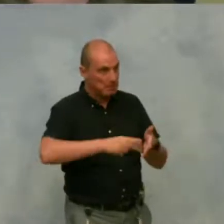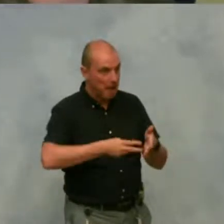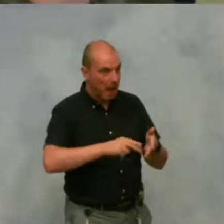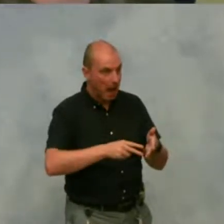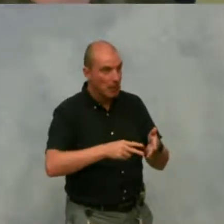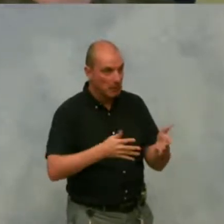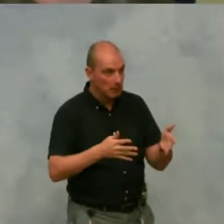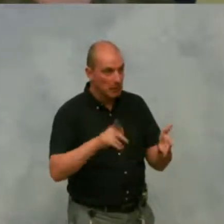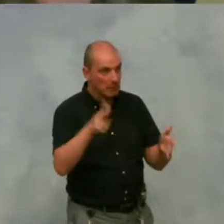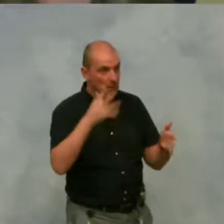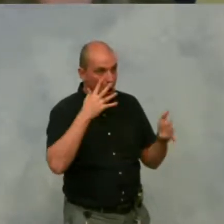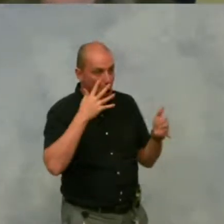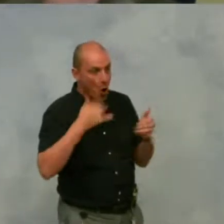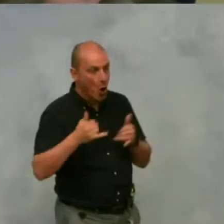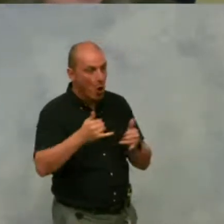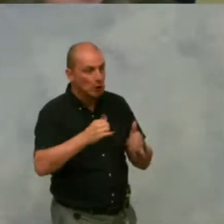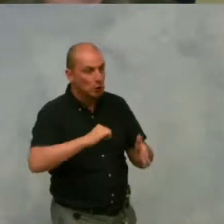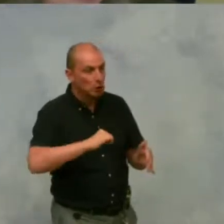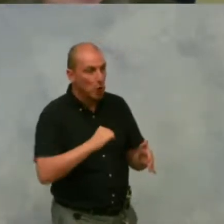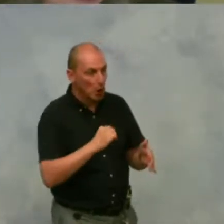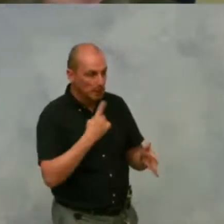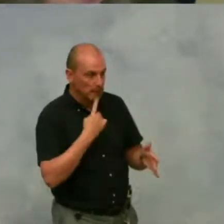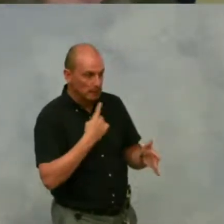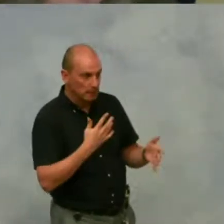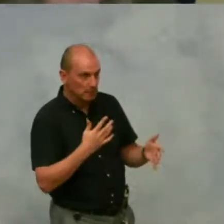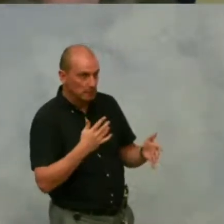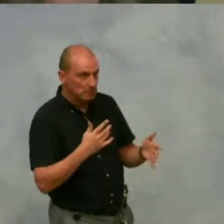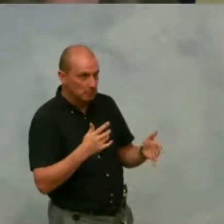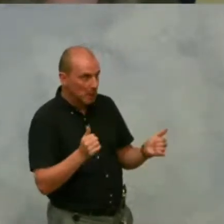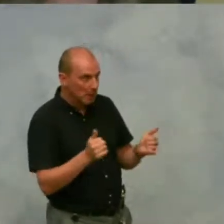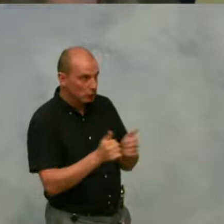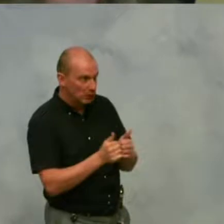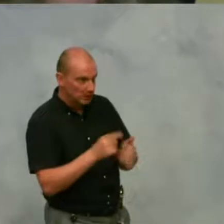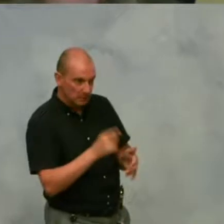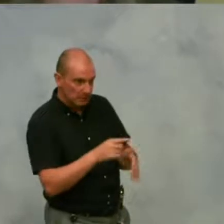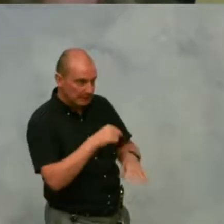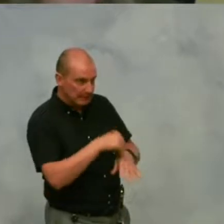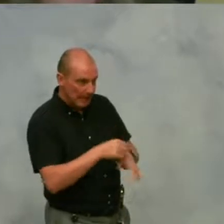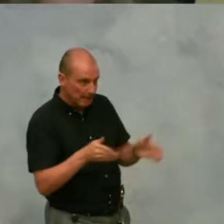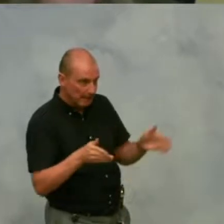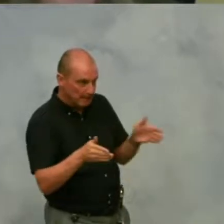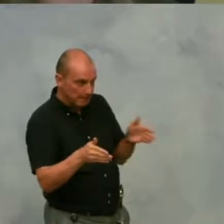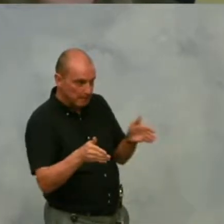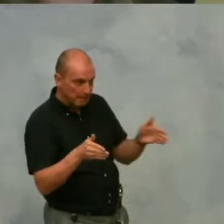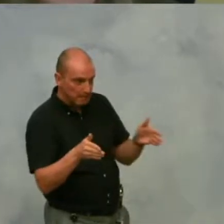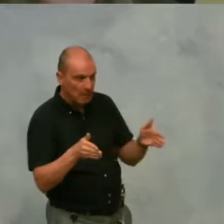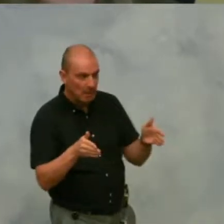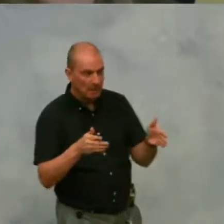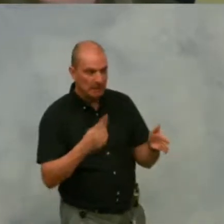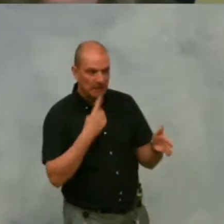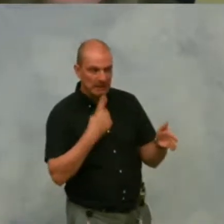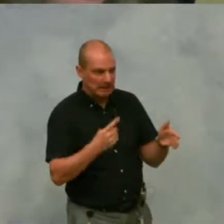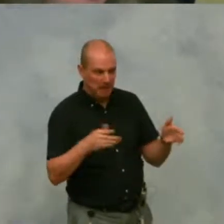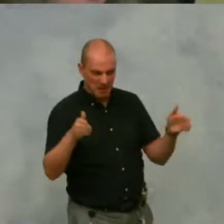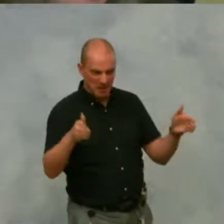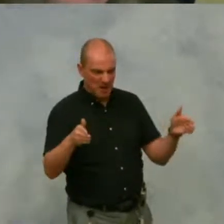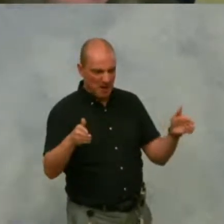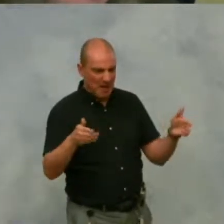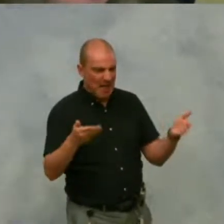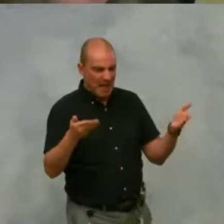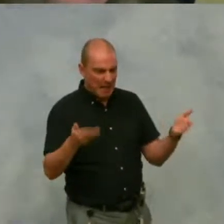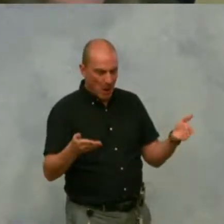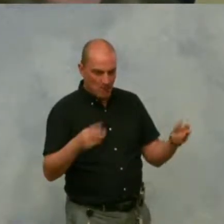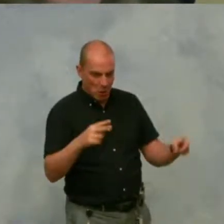Audit Scotland did think was the right period of time to pick at that point. We've now reviewed that and we've shortened it to 3 years, just to really reflect